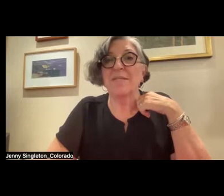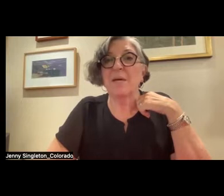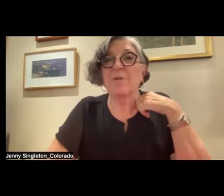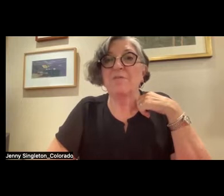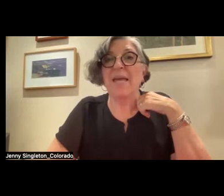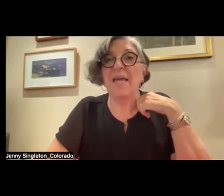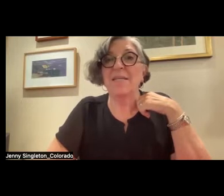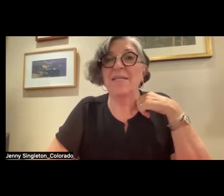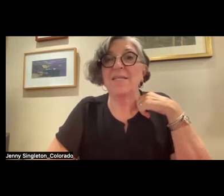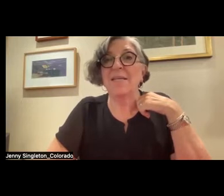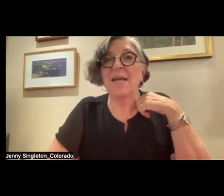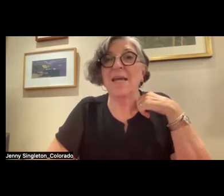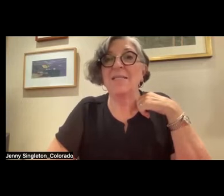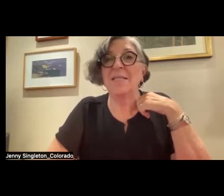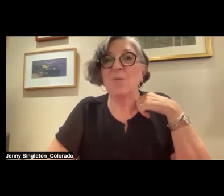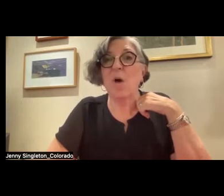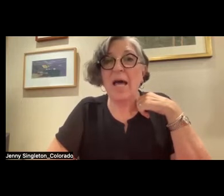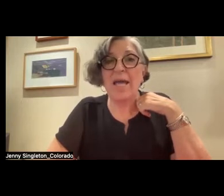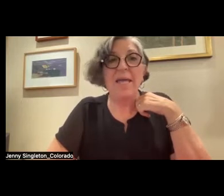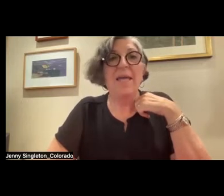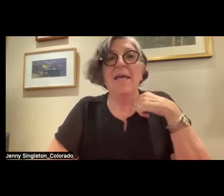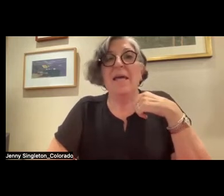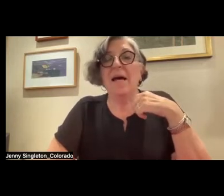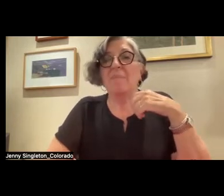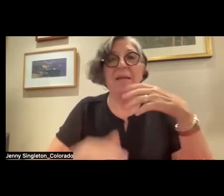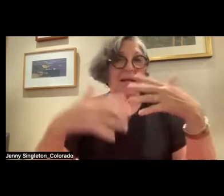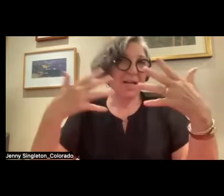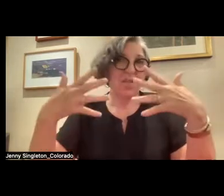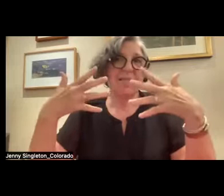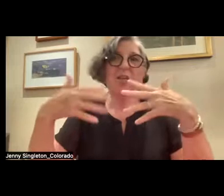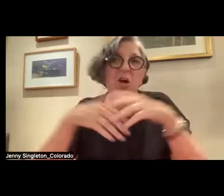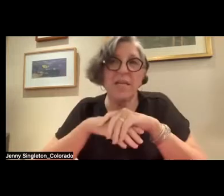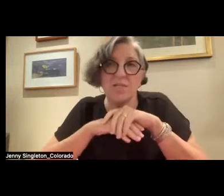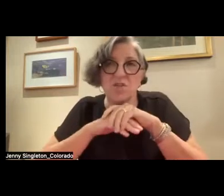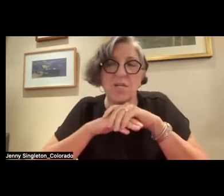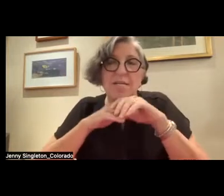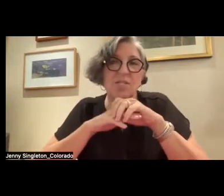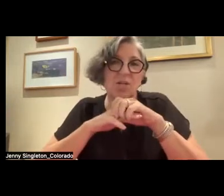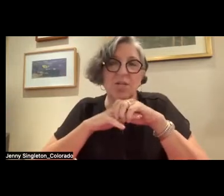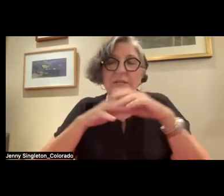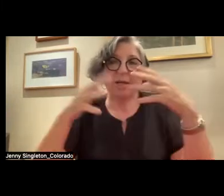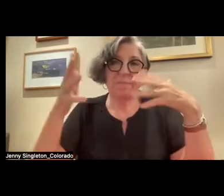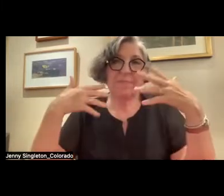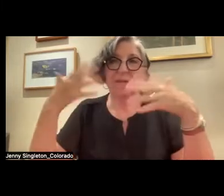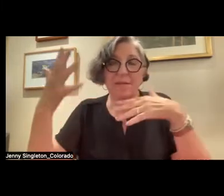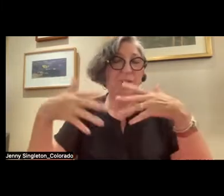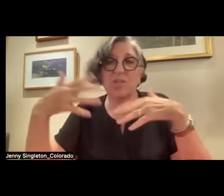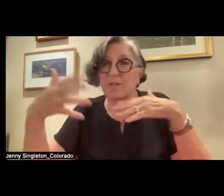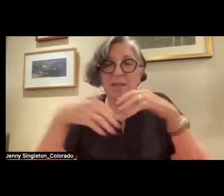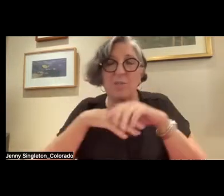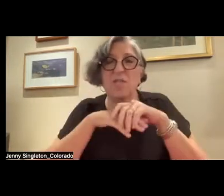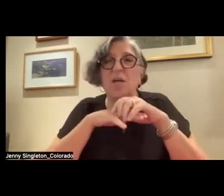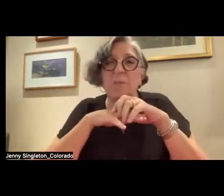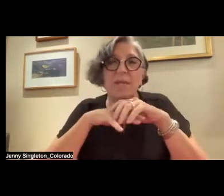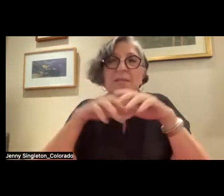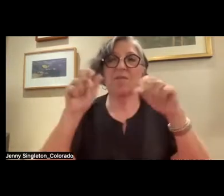this example of candy, C-A-N-D-Y, it actually has a long history. It started, as much as